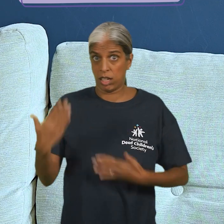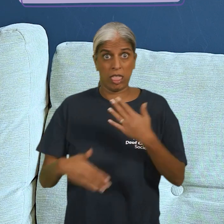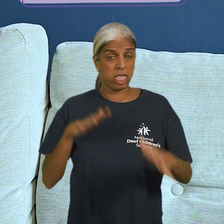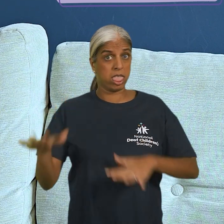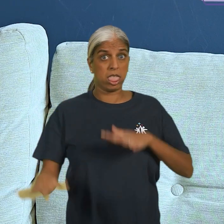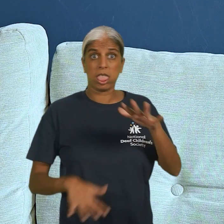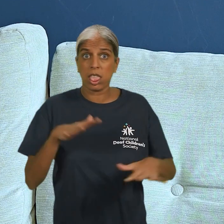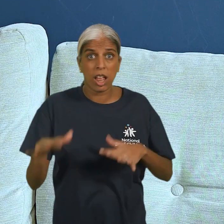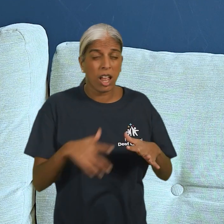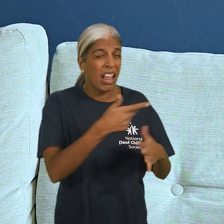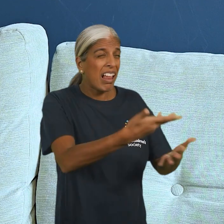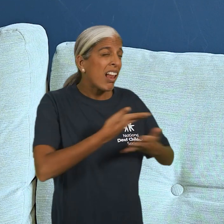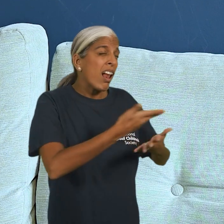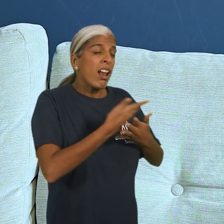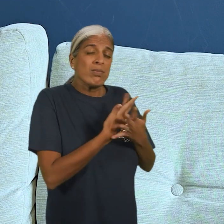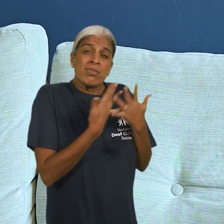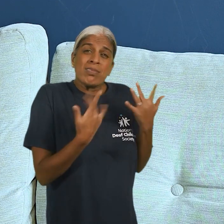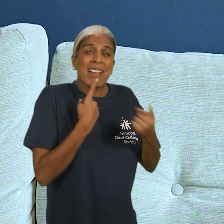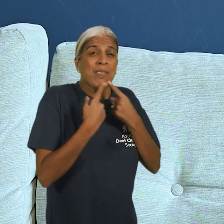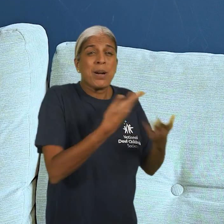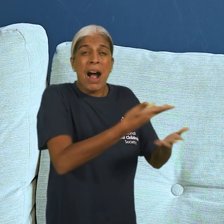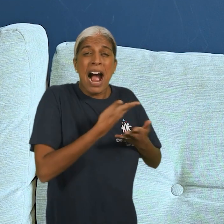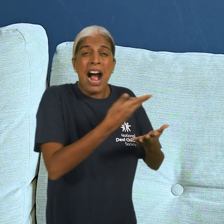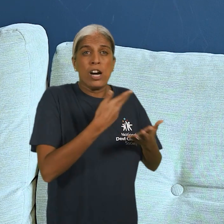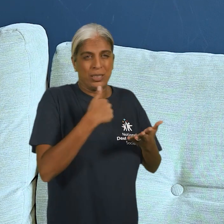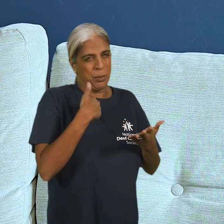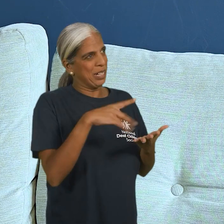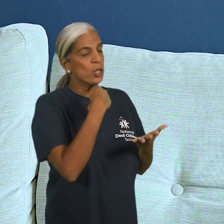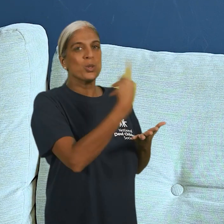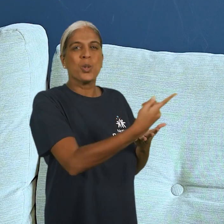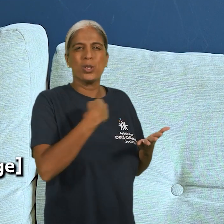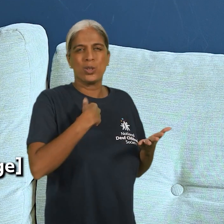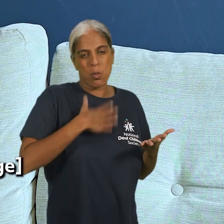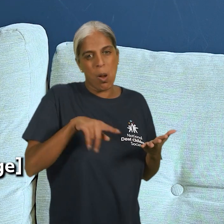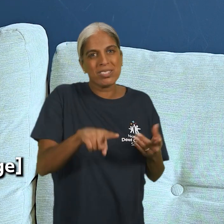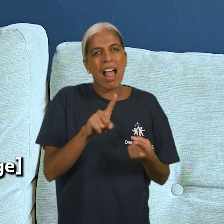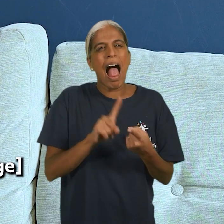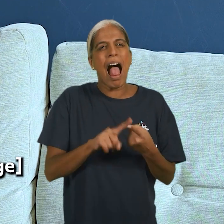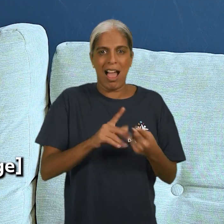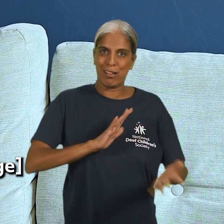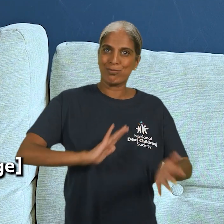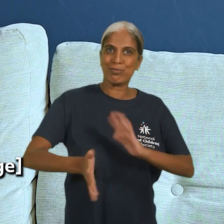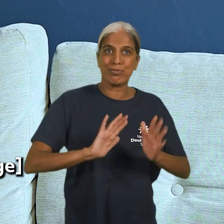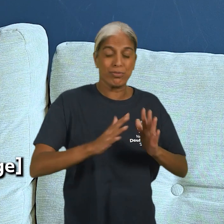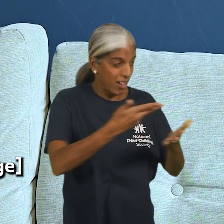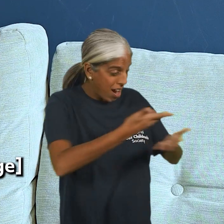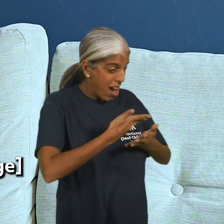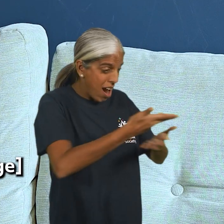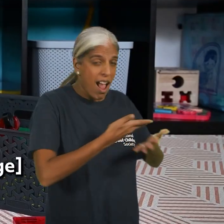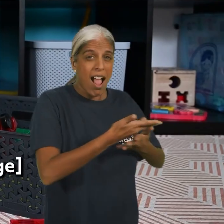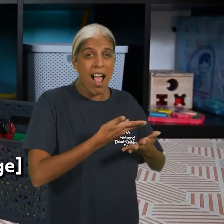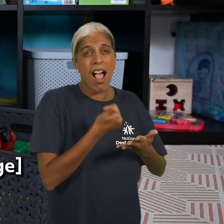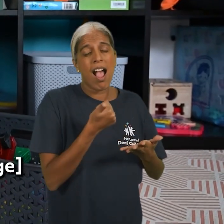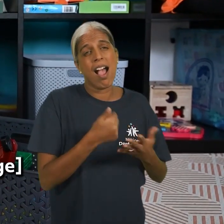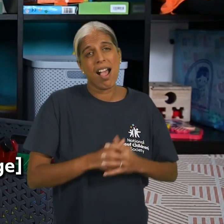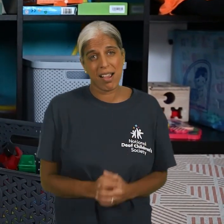of resources for us because I mentioned that I wanted to provide more BSL opportunities for